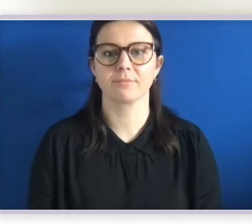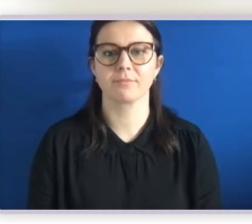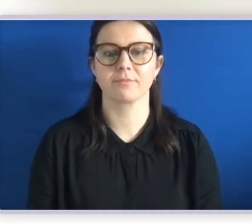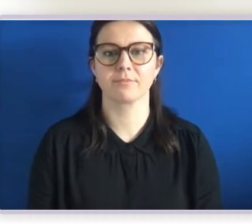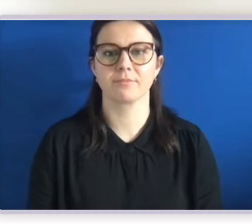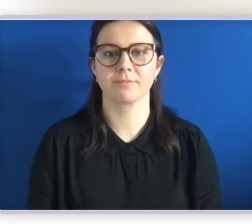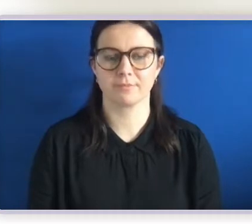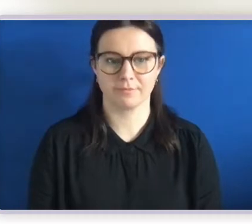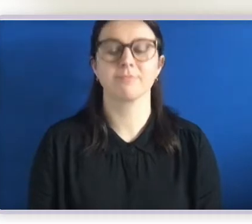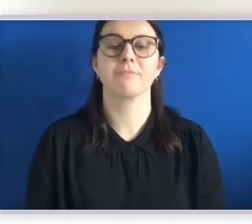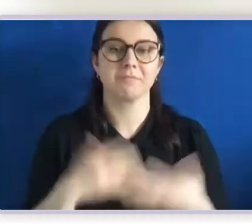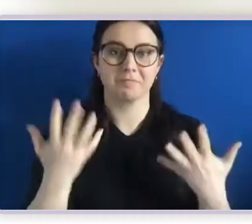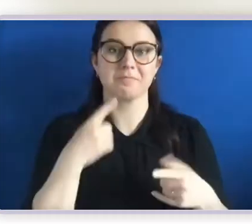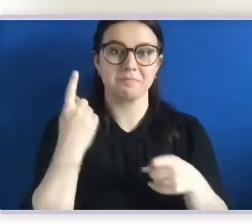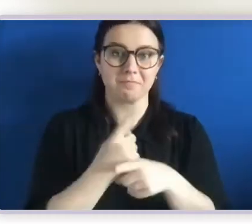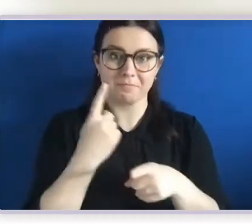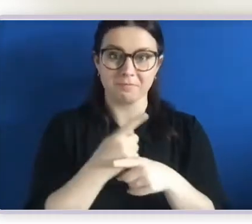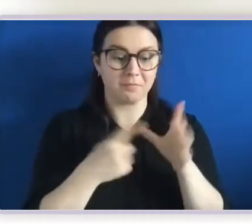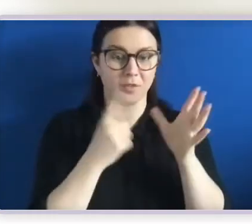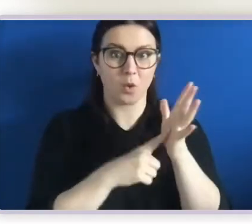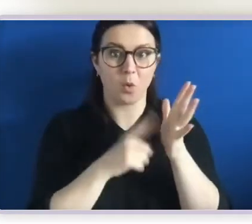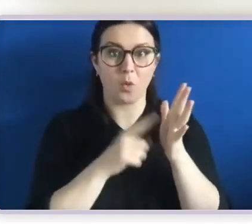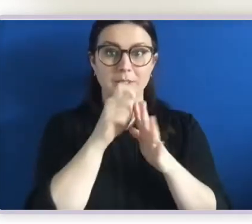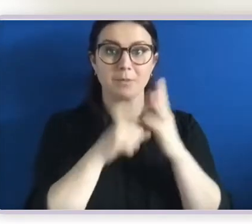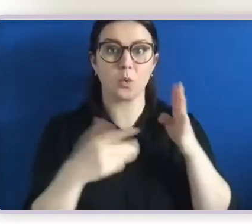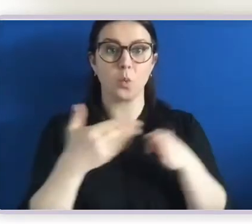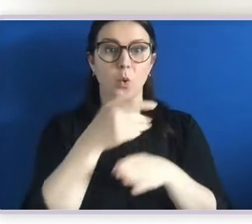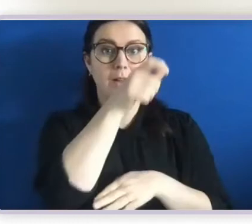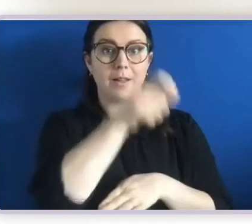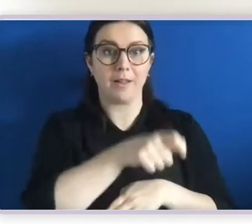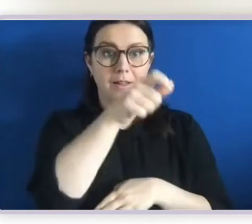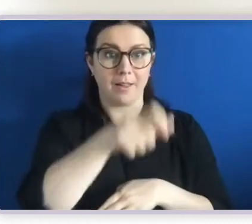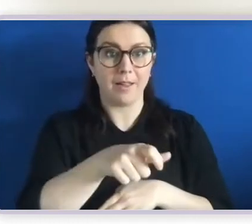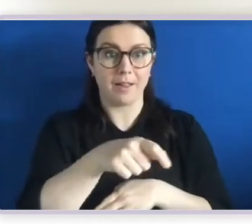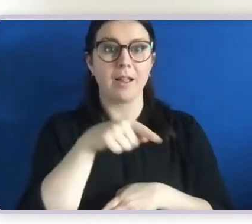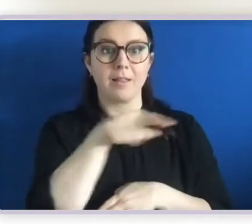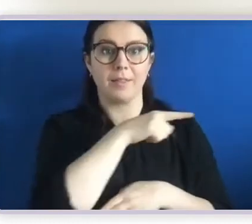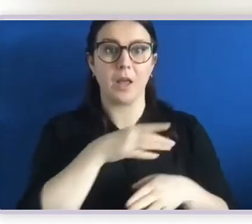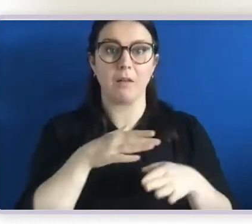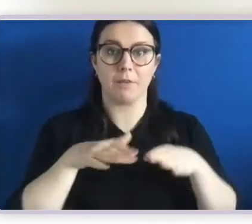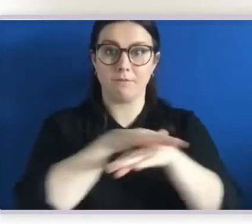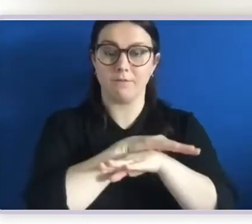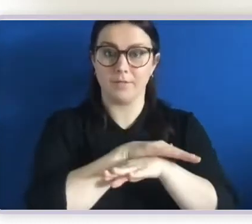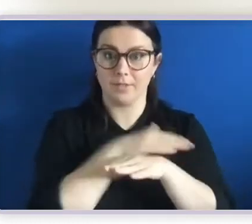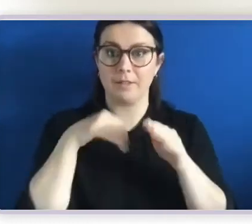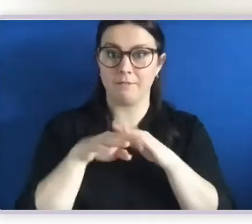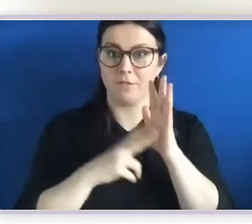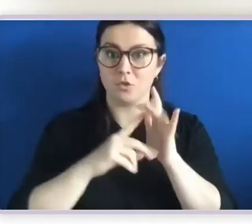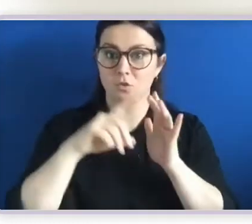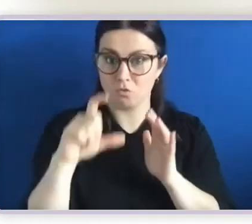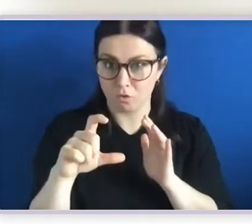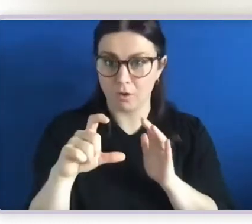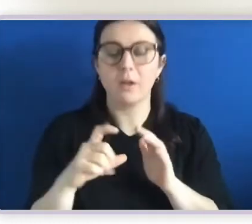So as I said, all disability workers are covered. I'm on slide 5 now, John. All disability workers are covered, and